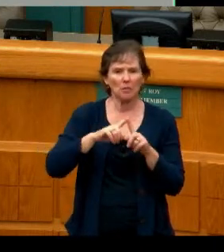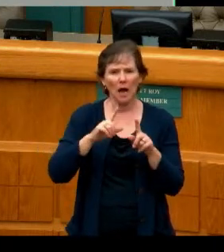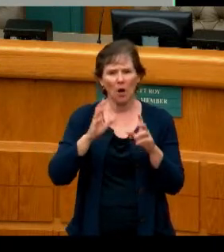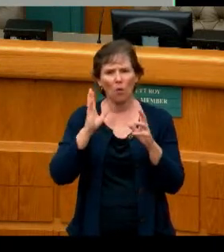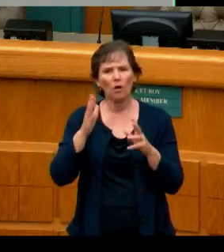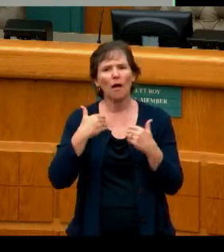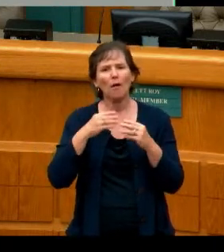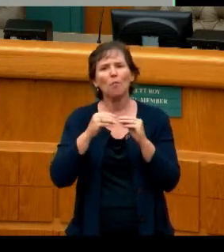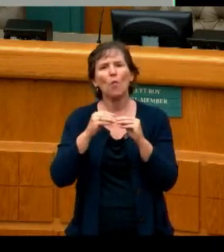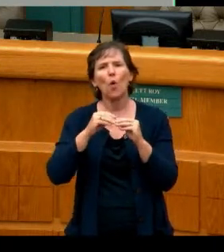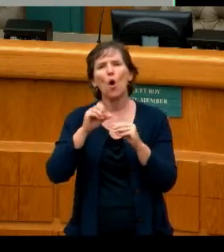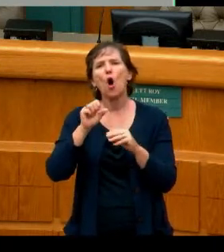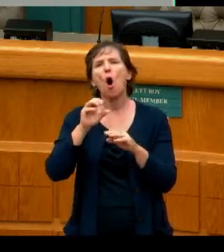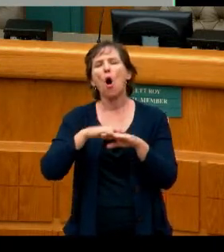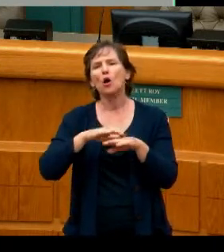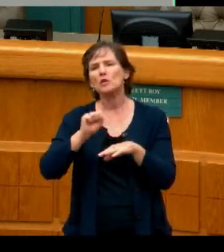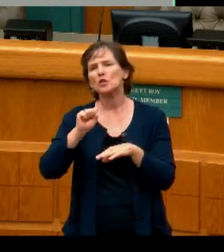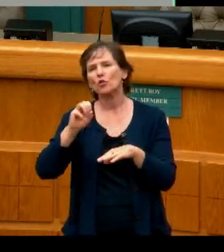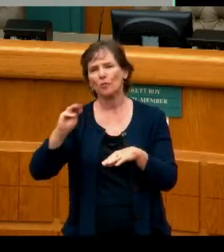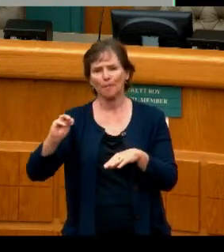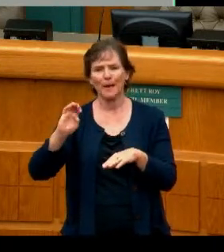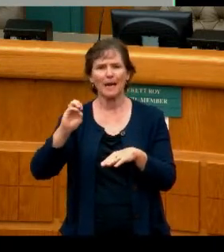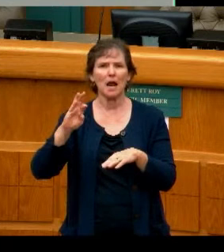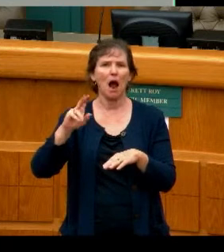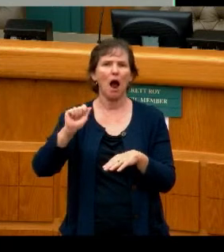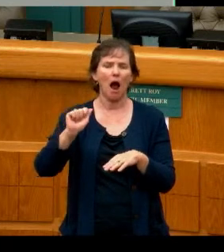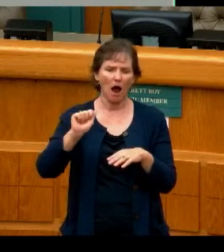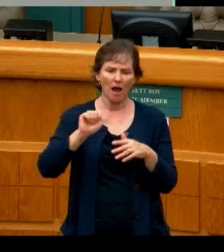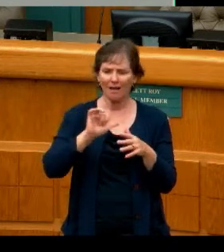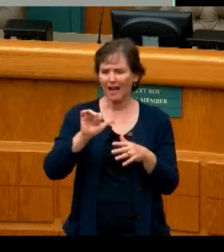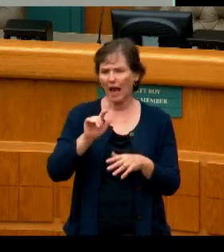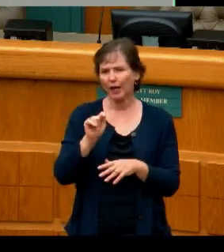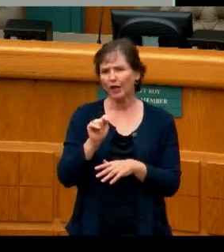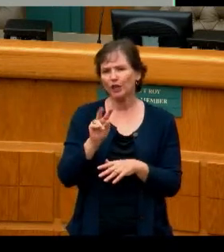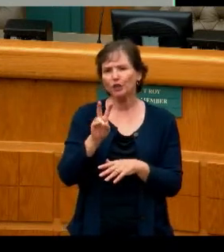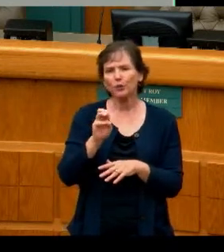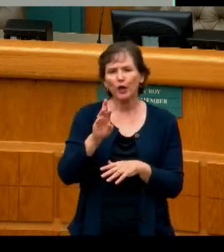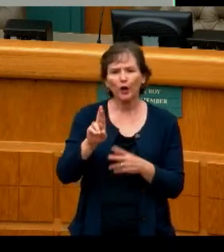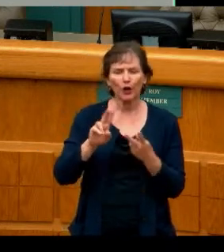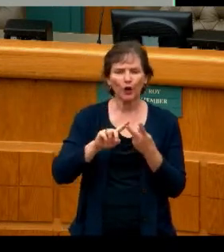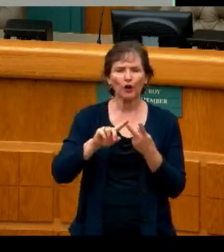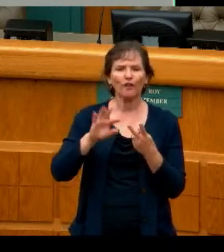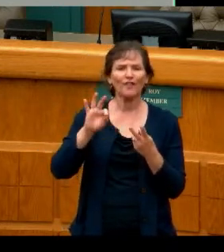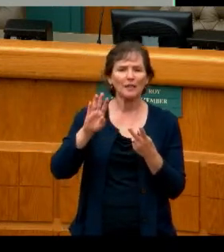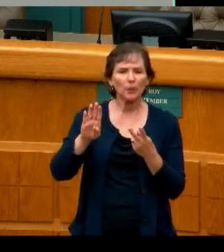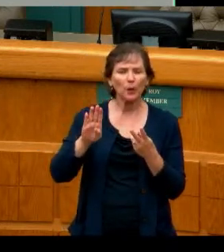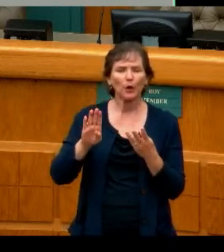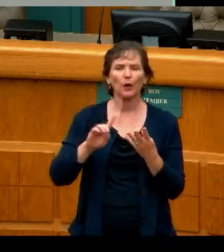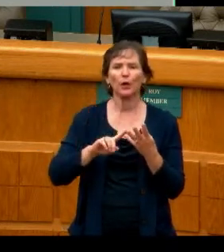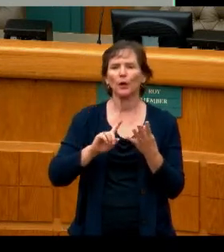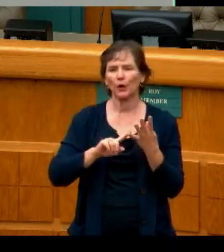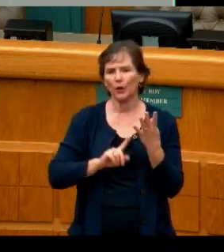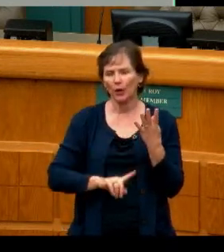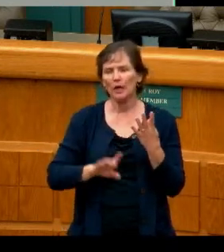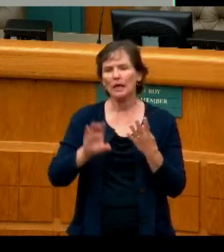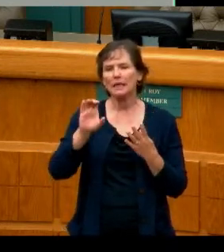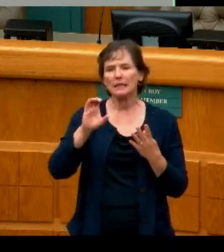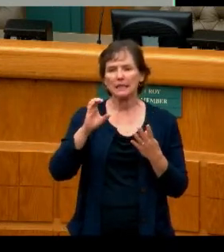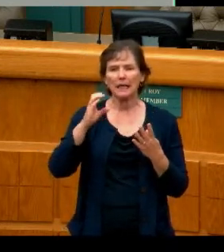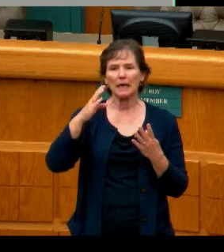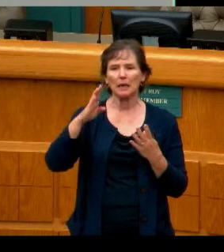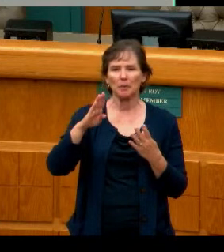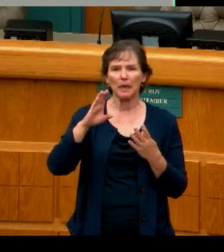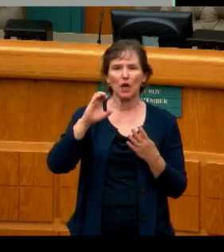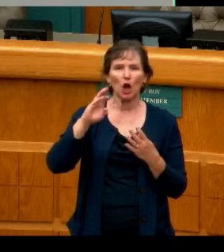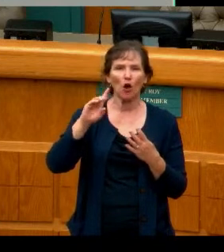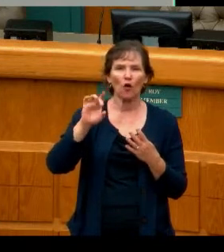live conferences, and we're transitioning to a broader social media platform across Twitter, Facebook, and